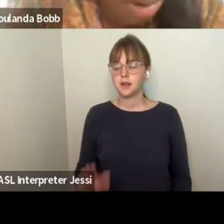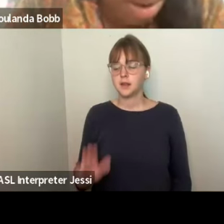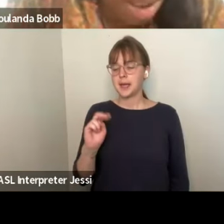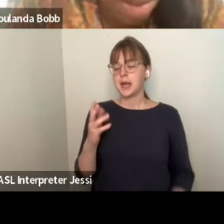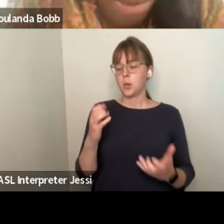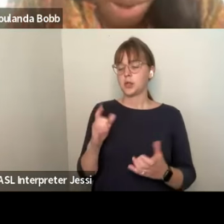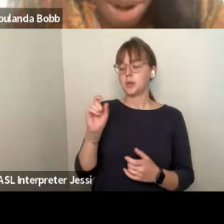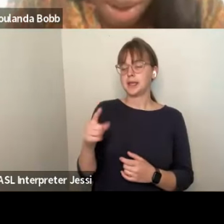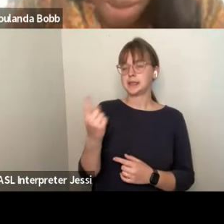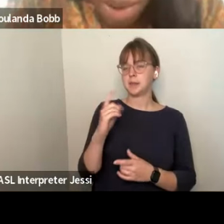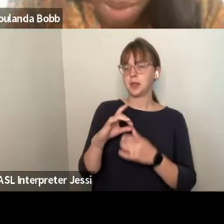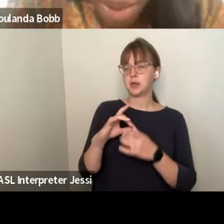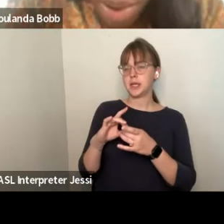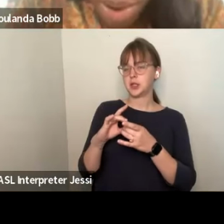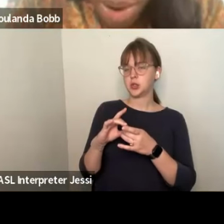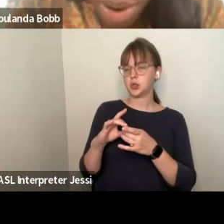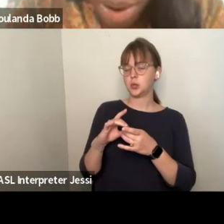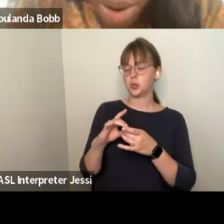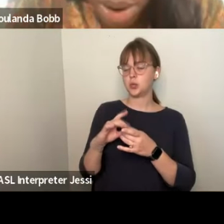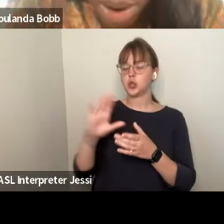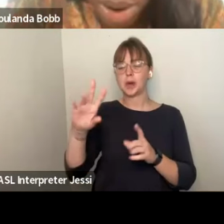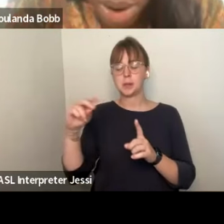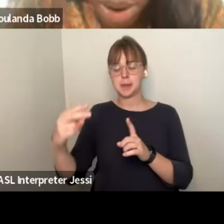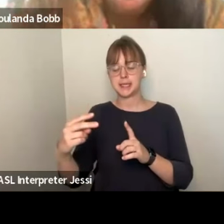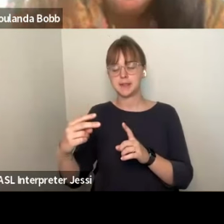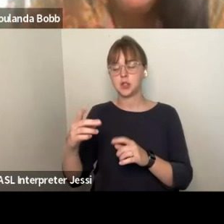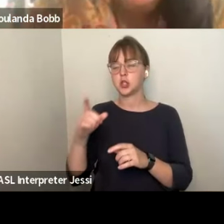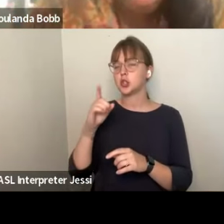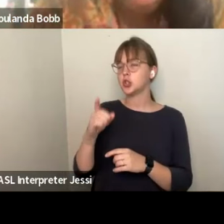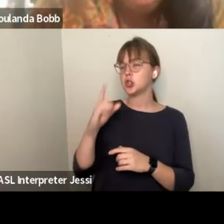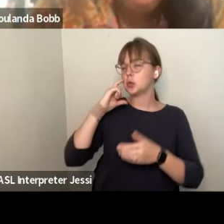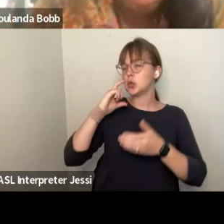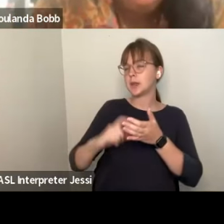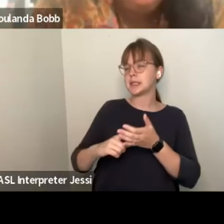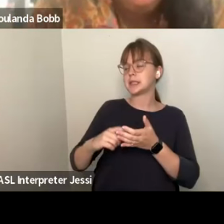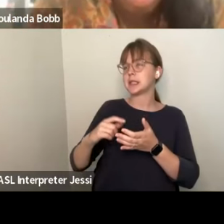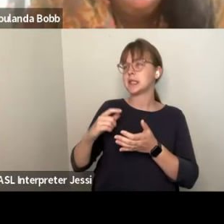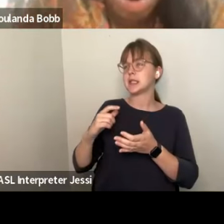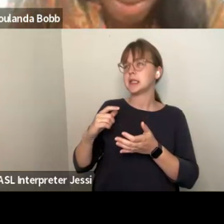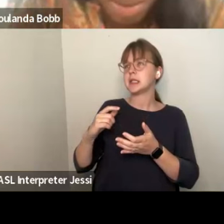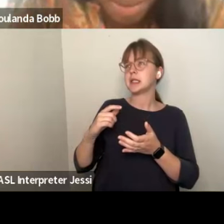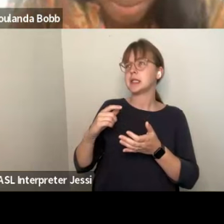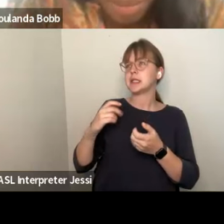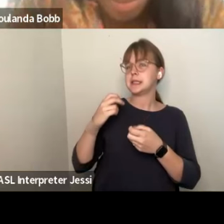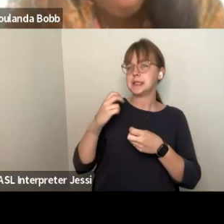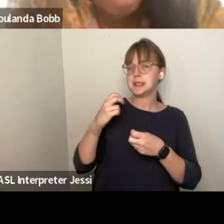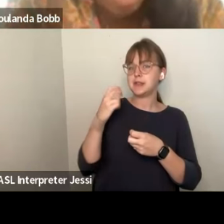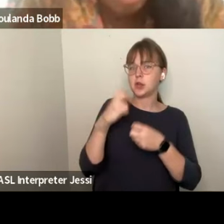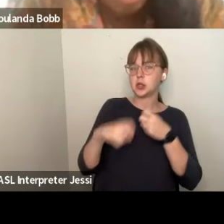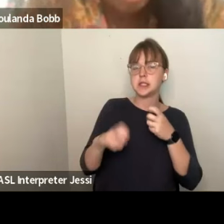to, and if you see this in terms of difficulty getting youth into care,